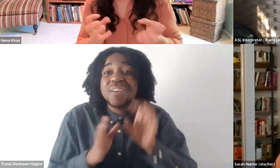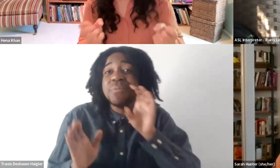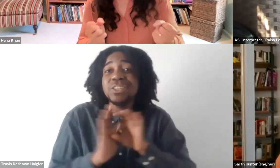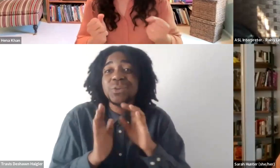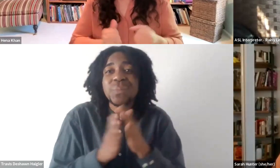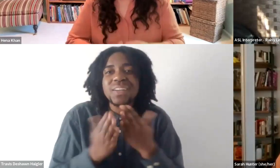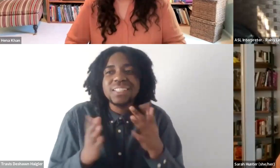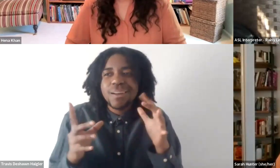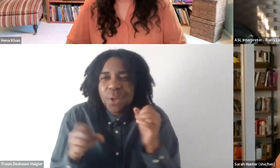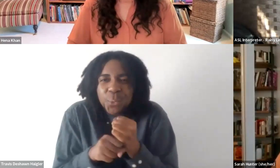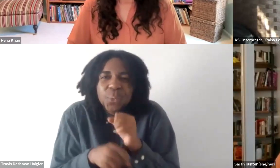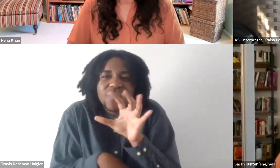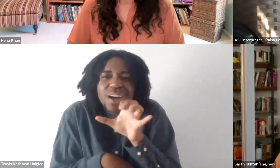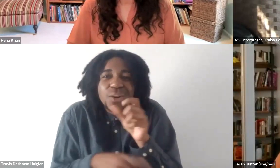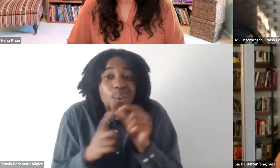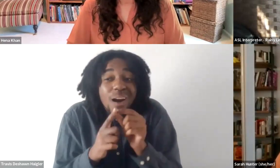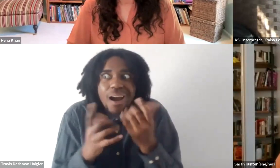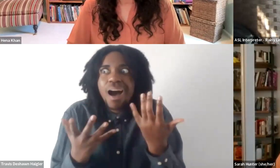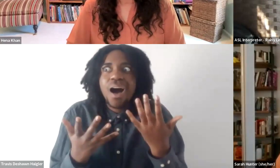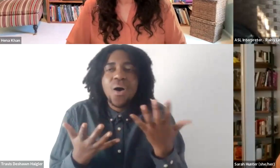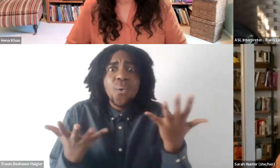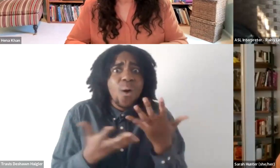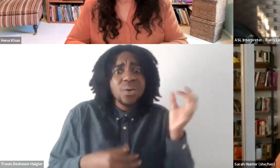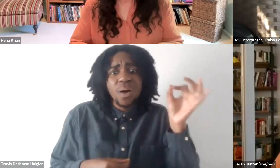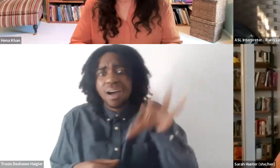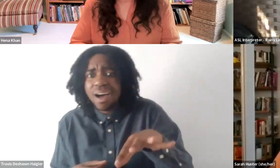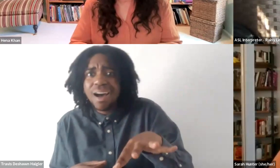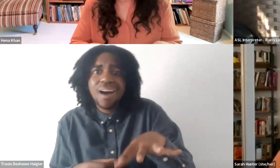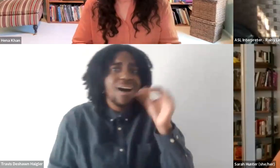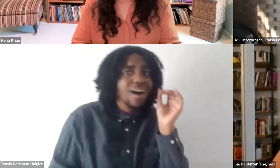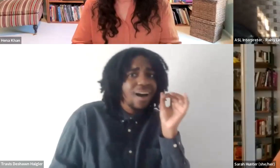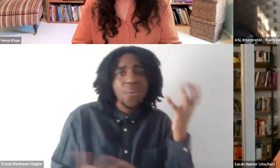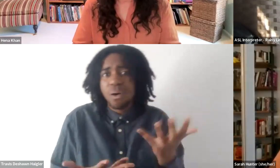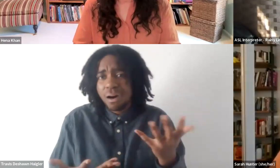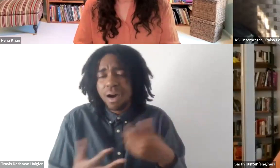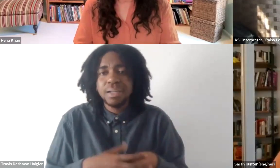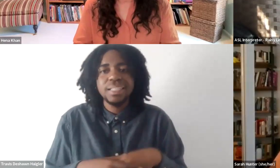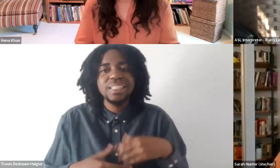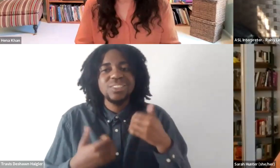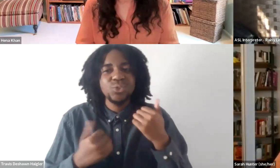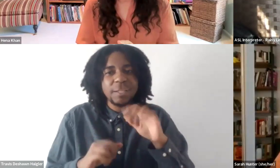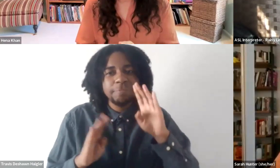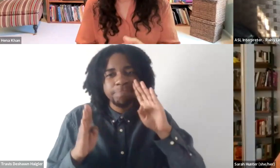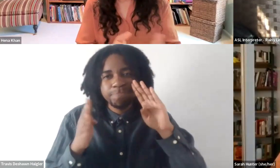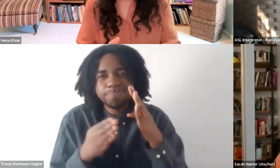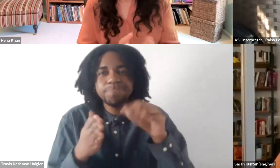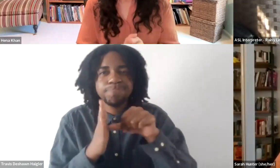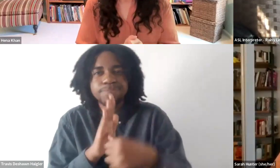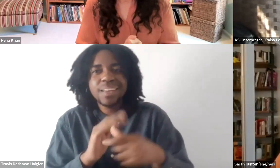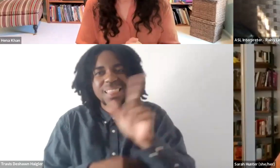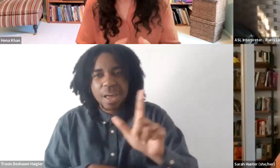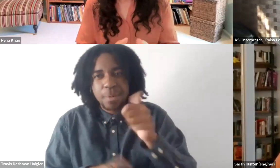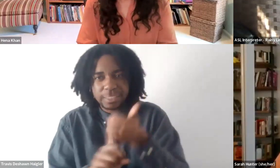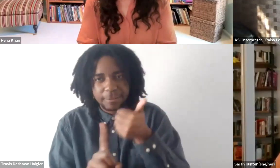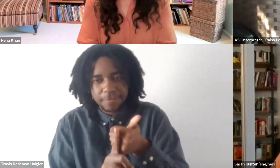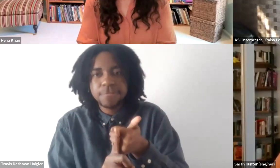like, what do I include? And I definitely tried to keep the focus of the story on the library itself. As you mentioned,